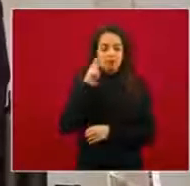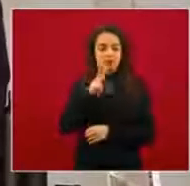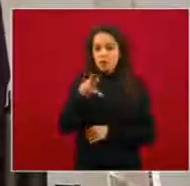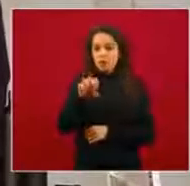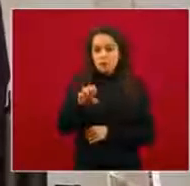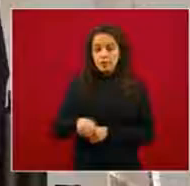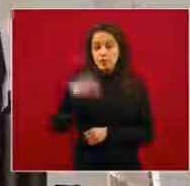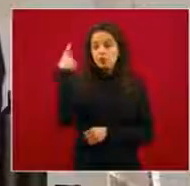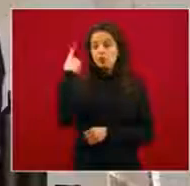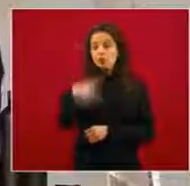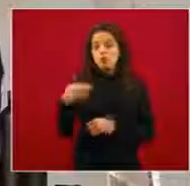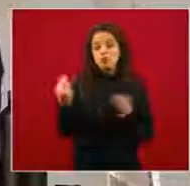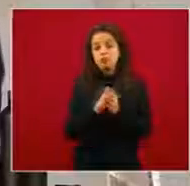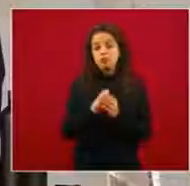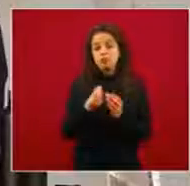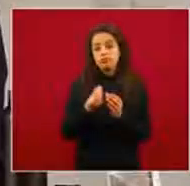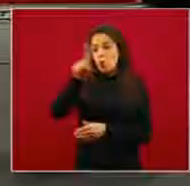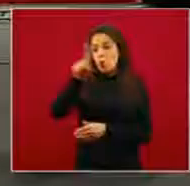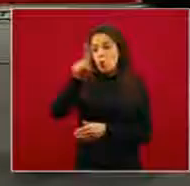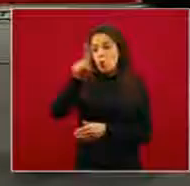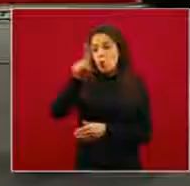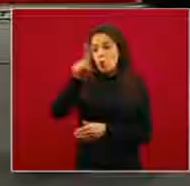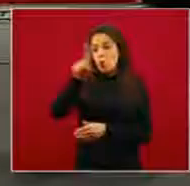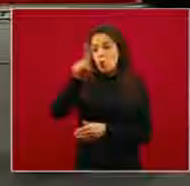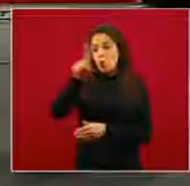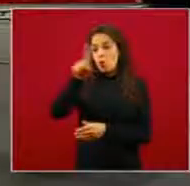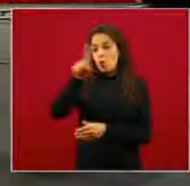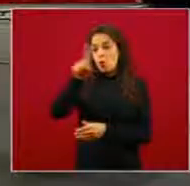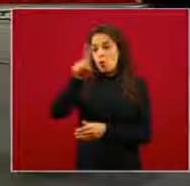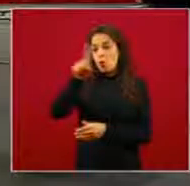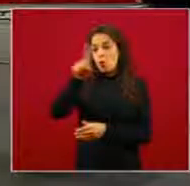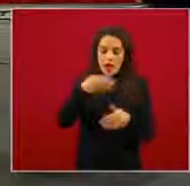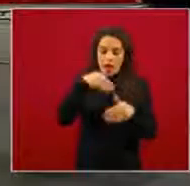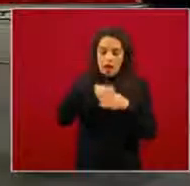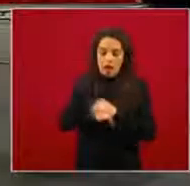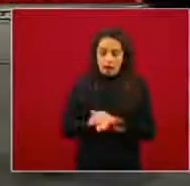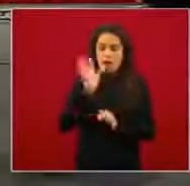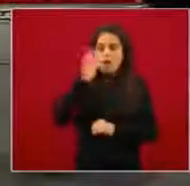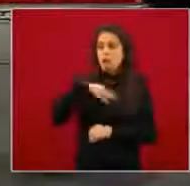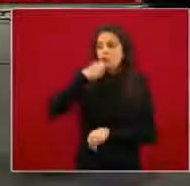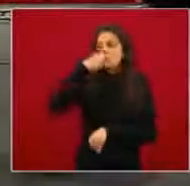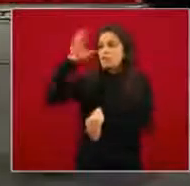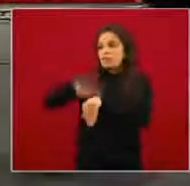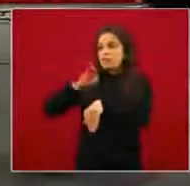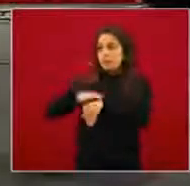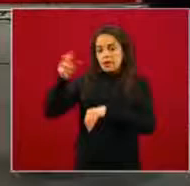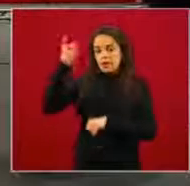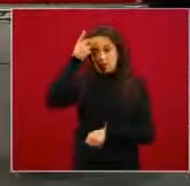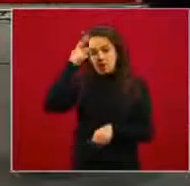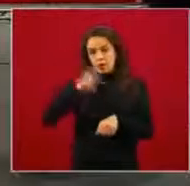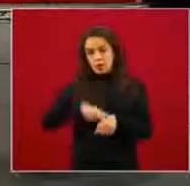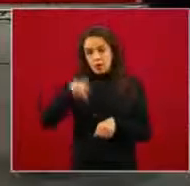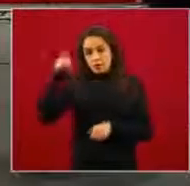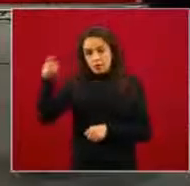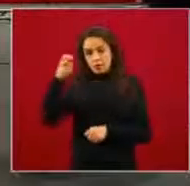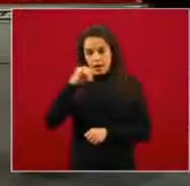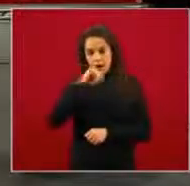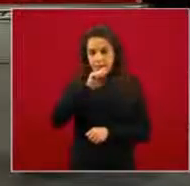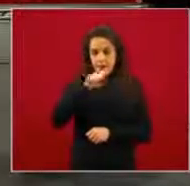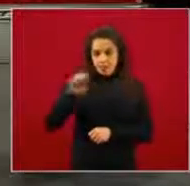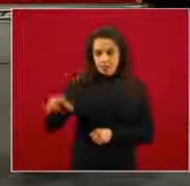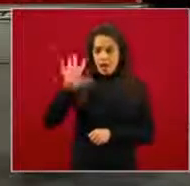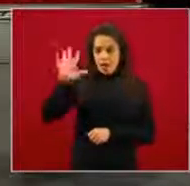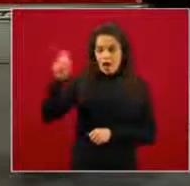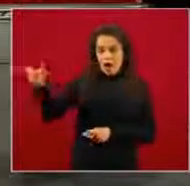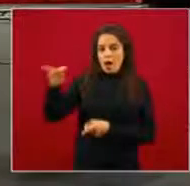with the protocols. That's not the case. It's a focus issue for this hospital, and I have notified the director of Ecoliste